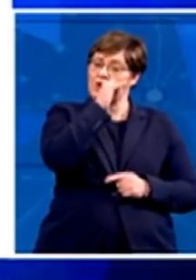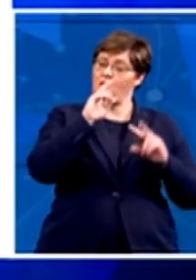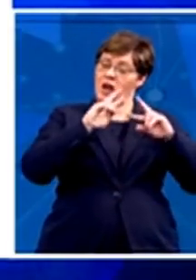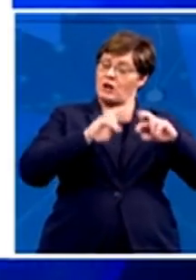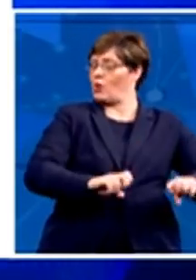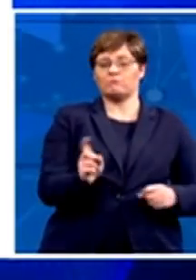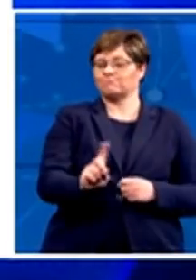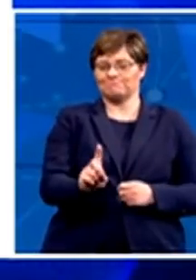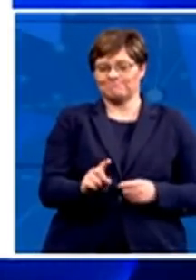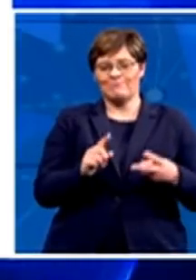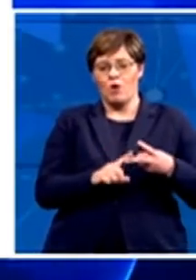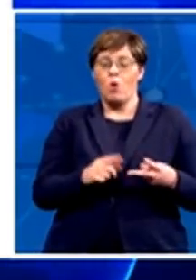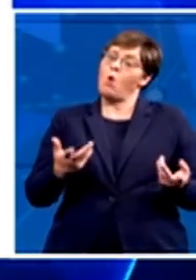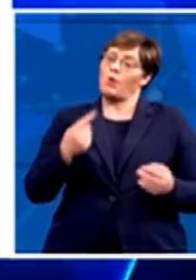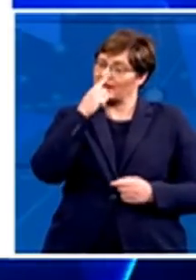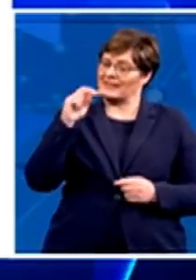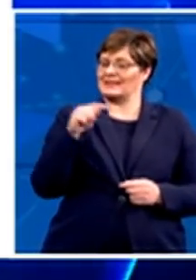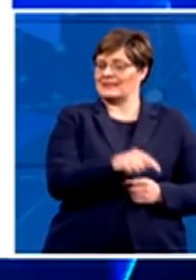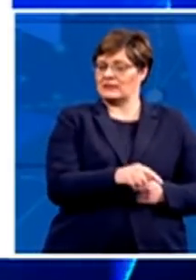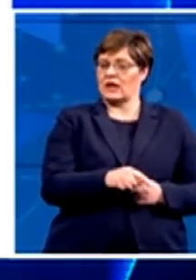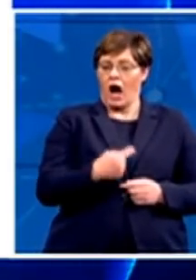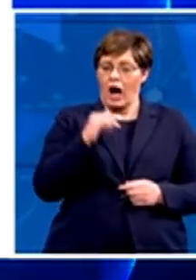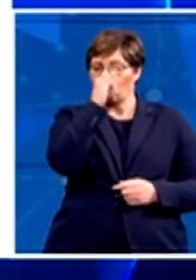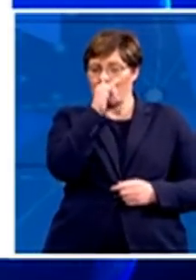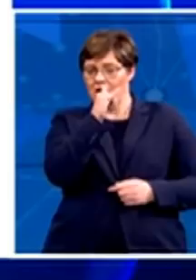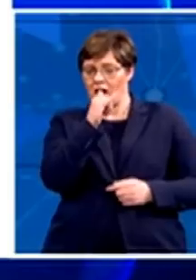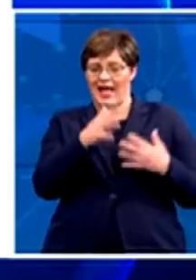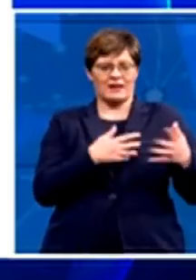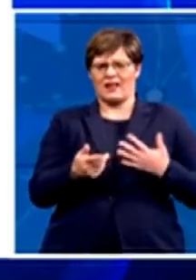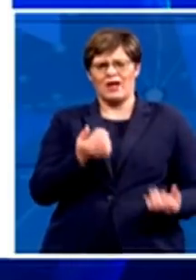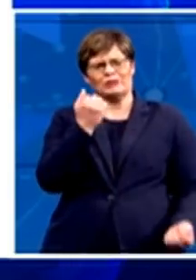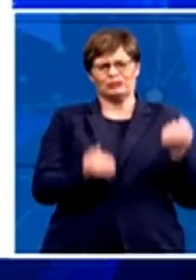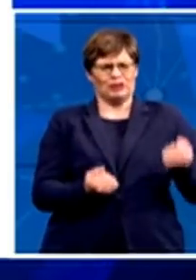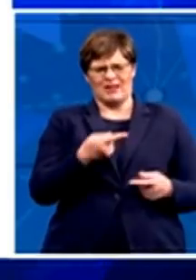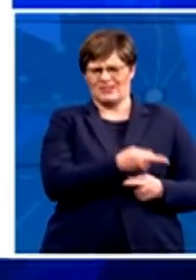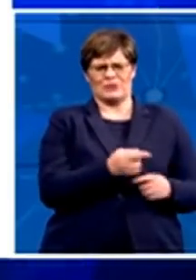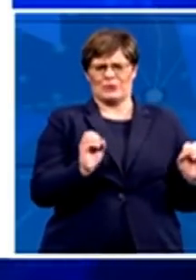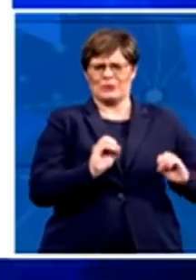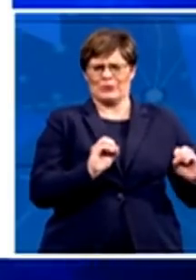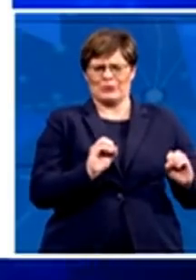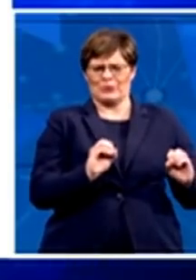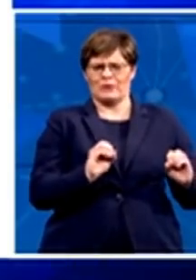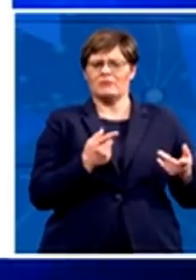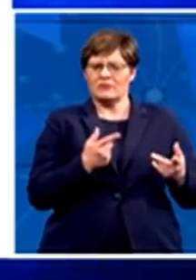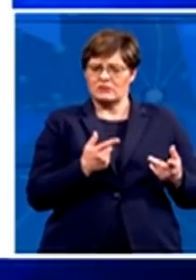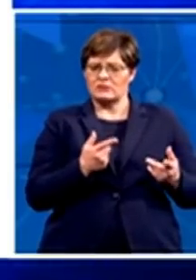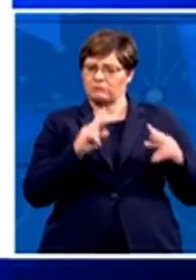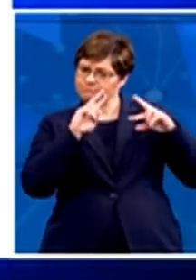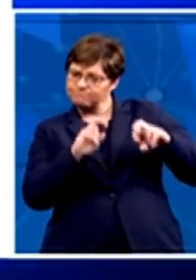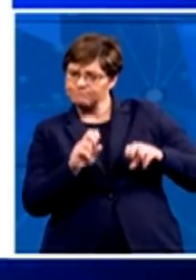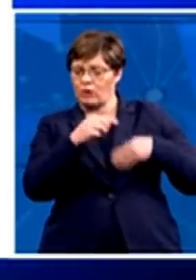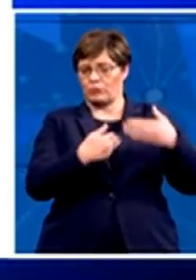be such. This is not a judicial process, and it's not a litigious process. As such, the rules that would apply to